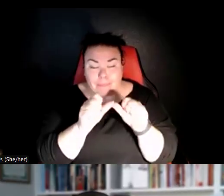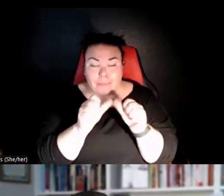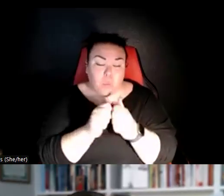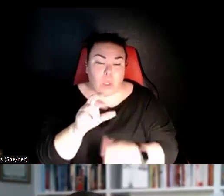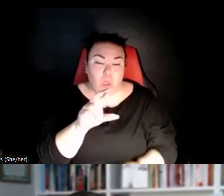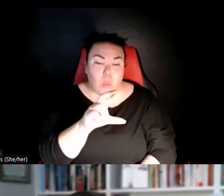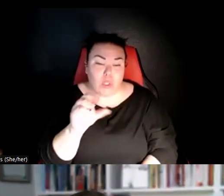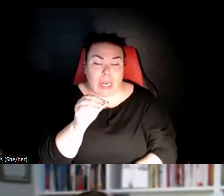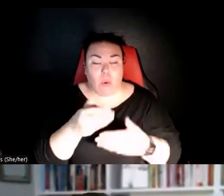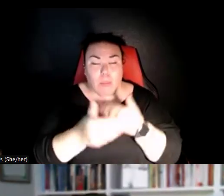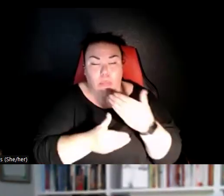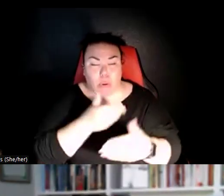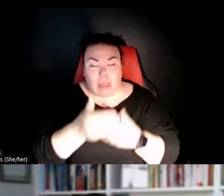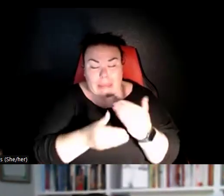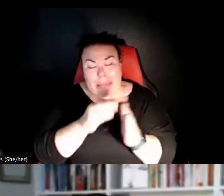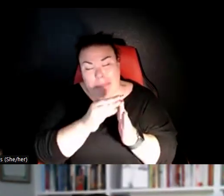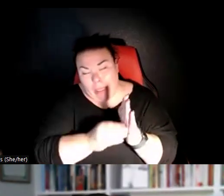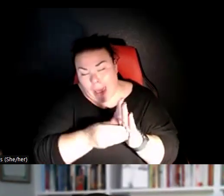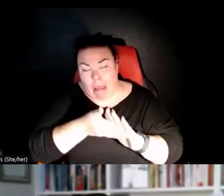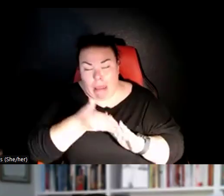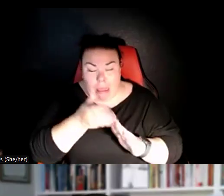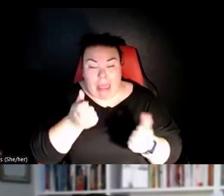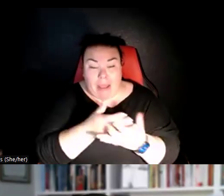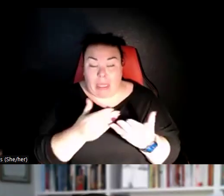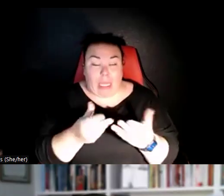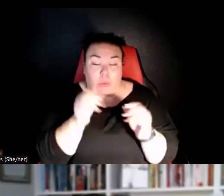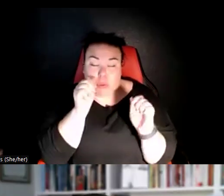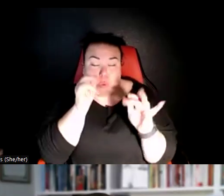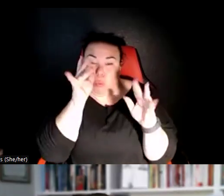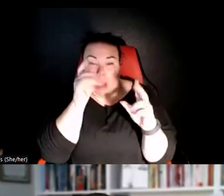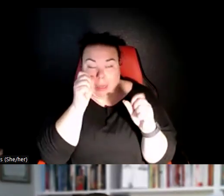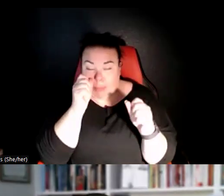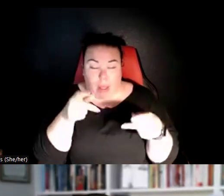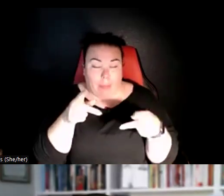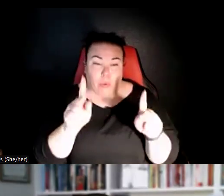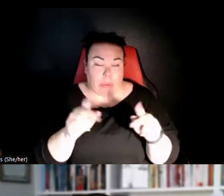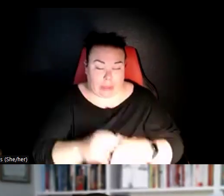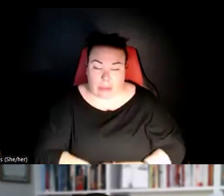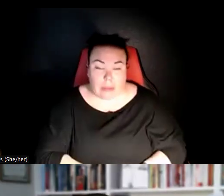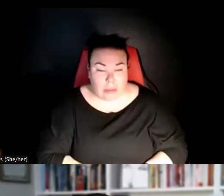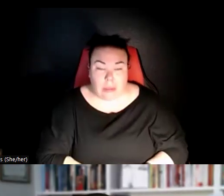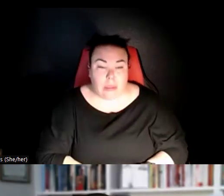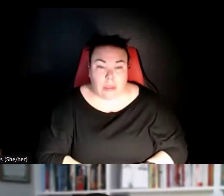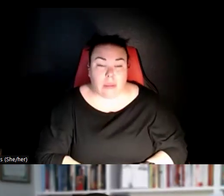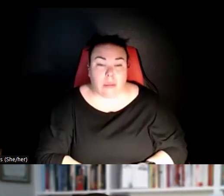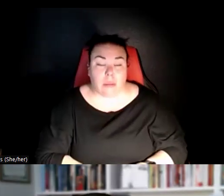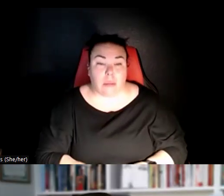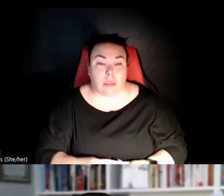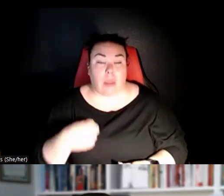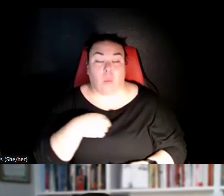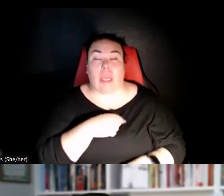I mean, it was just an incredible opportunity and opportunity for us to